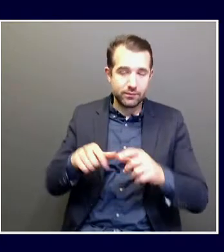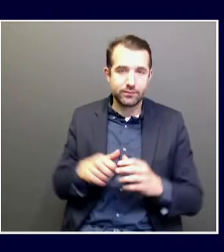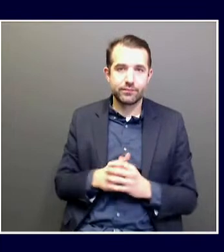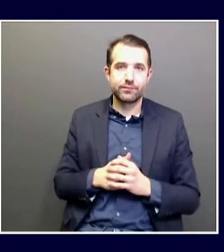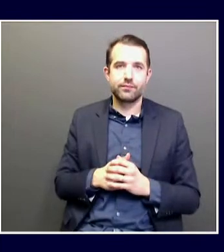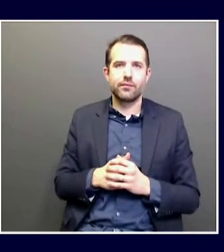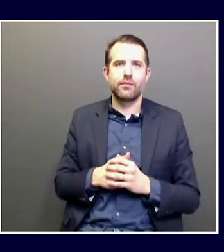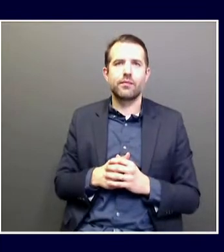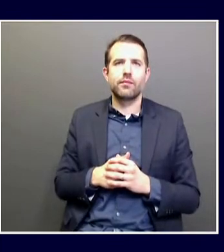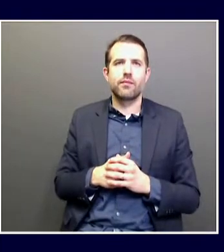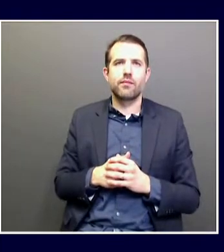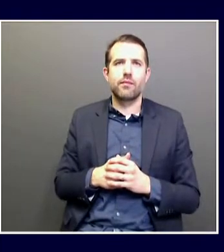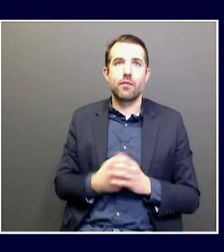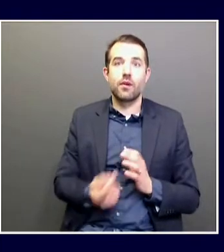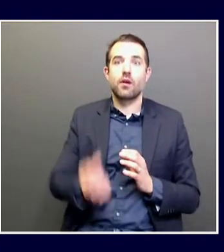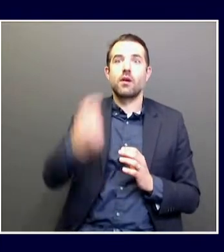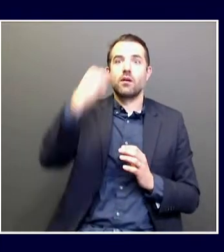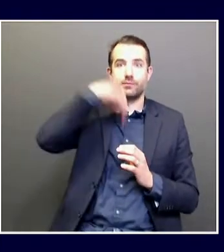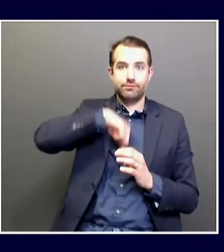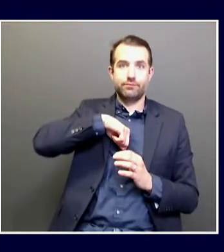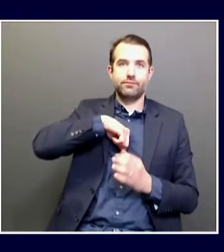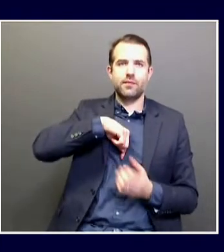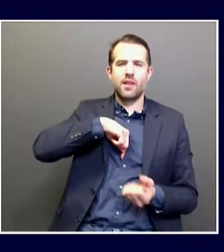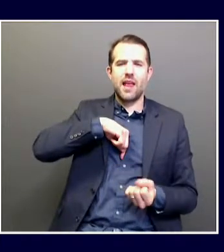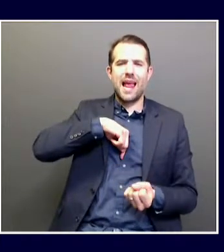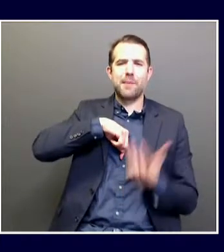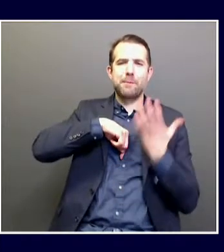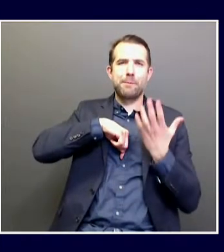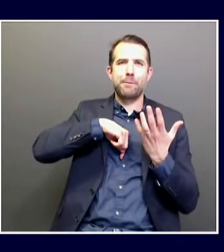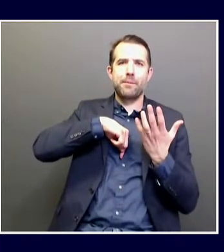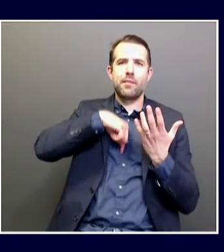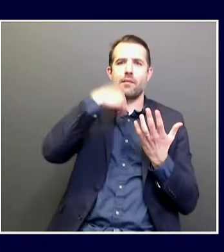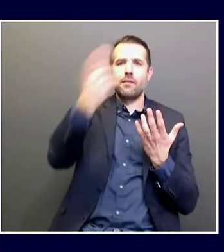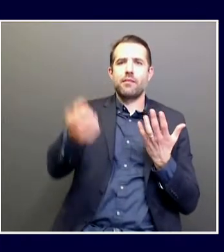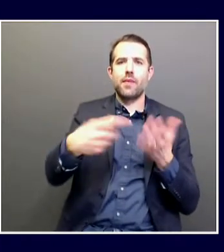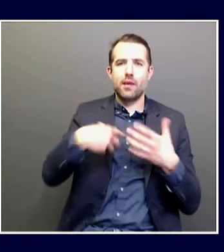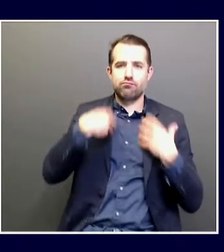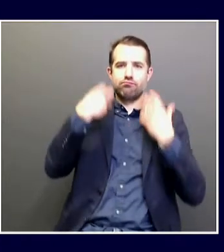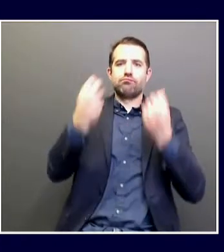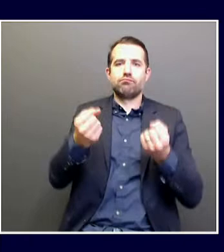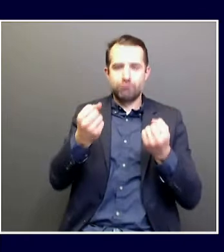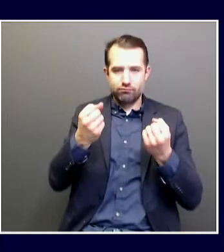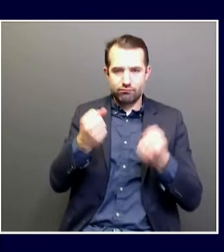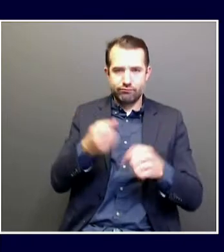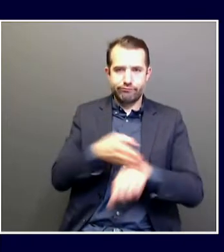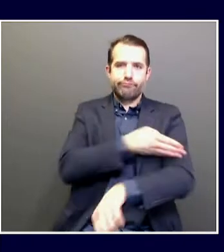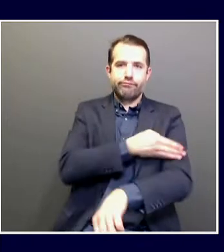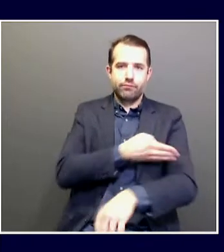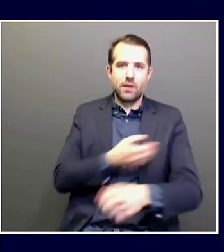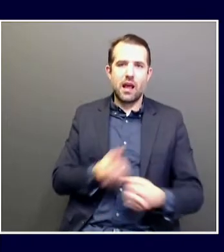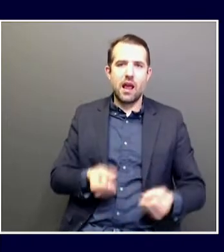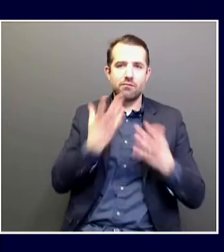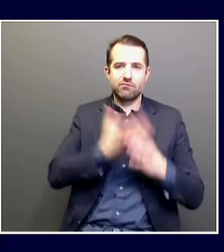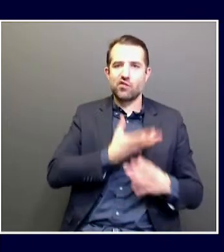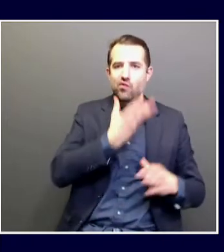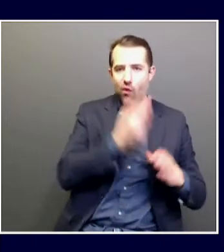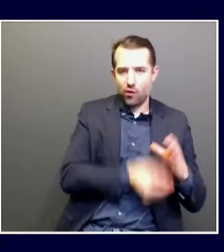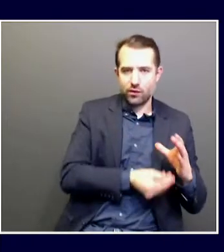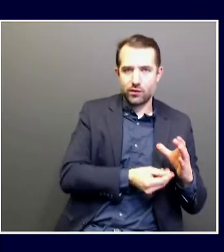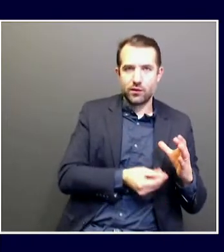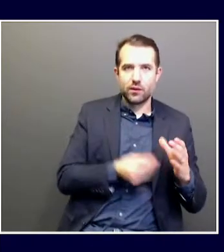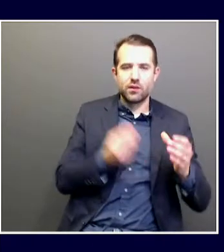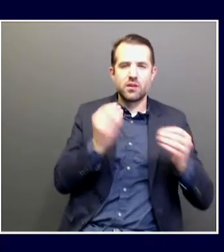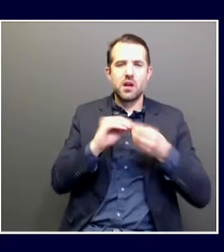they're put on a ventilator and the number who sadly do not, and if that has gotten better or worse throughout the pandemic.